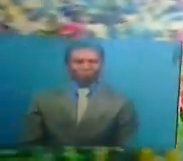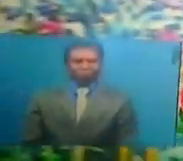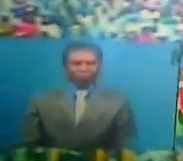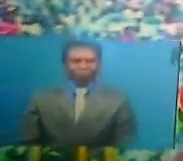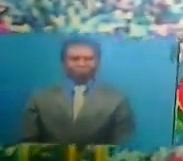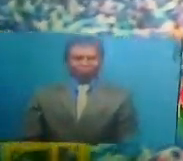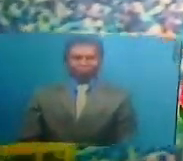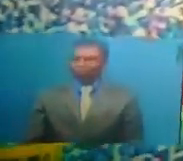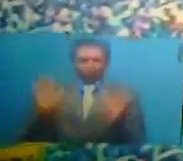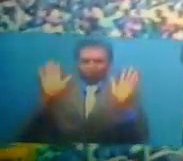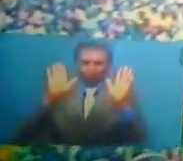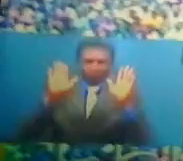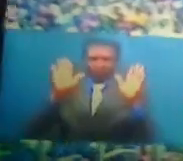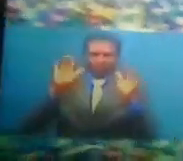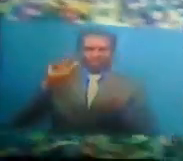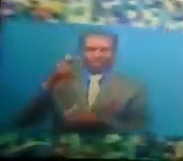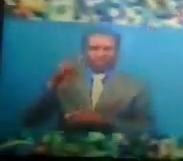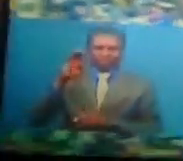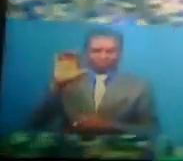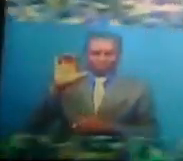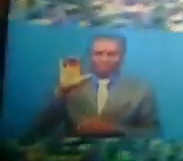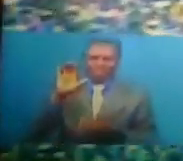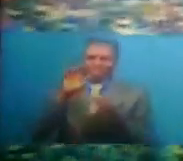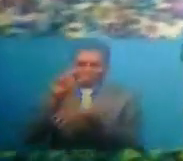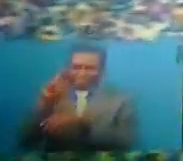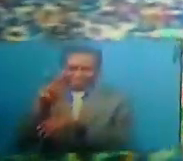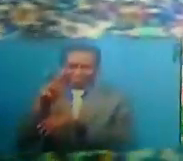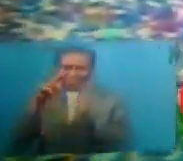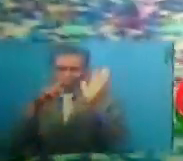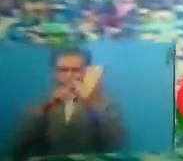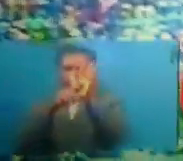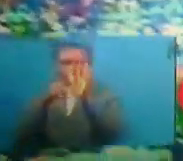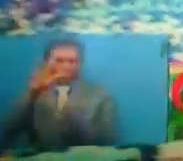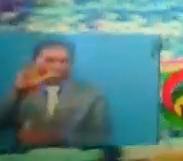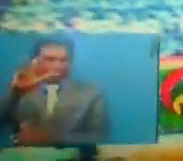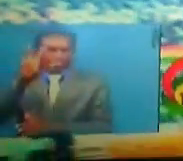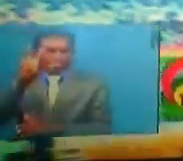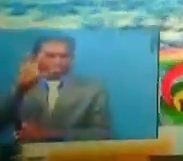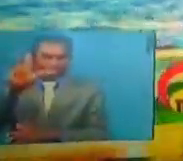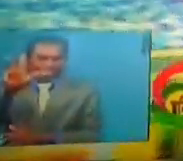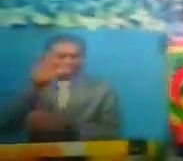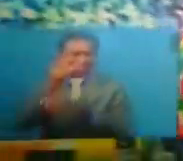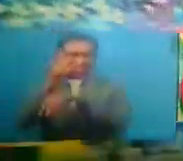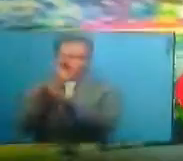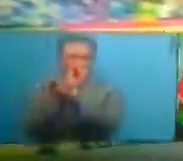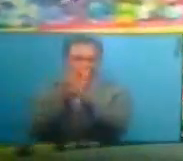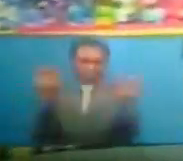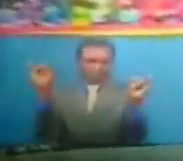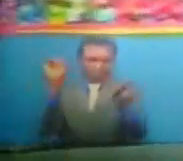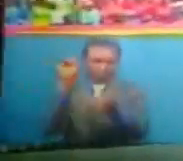This is DBCE's coverage of the 63rd Independence